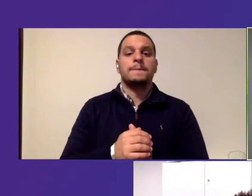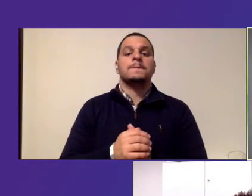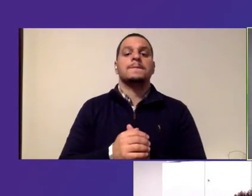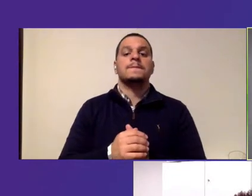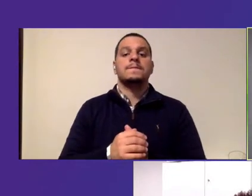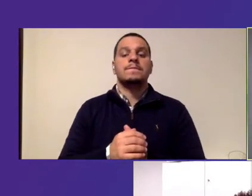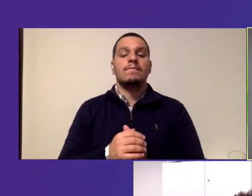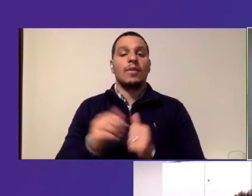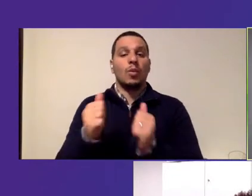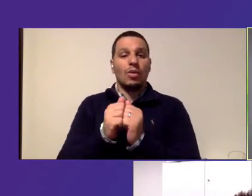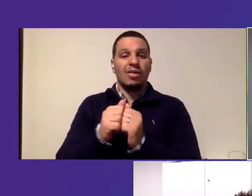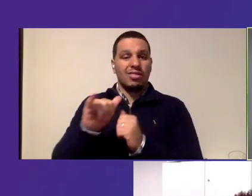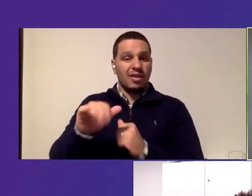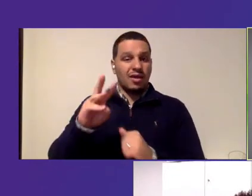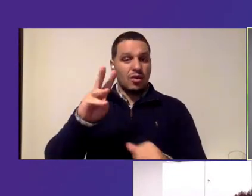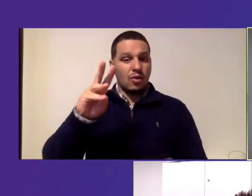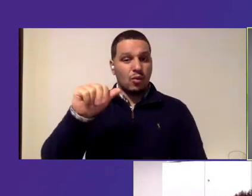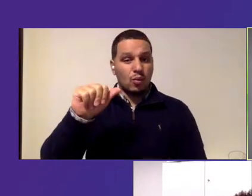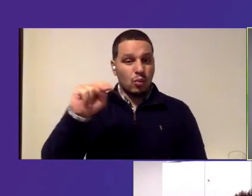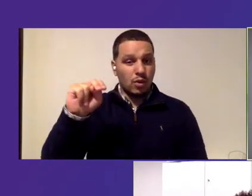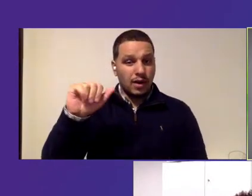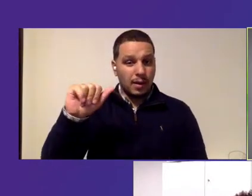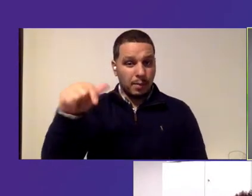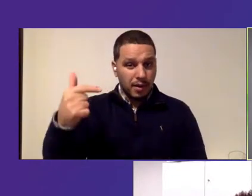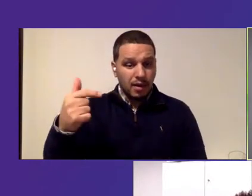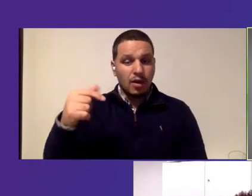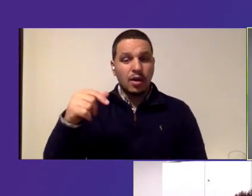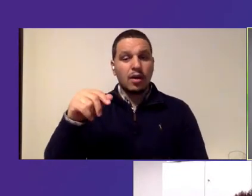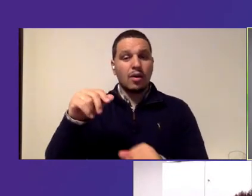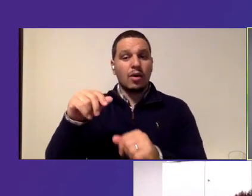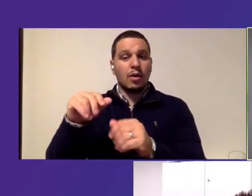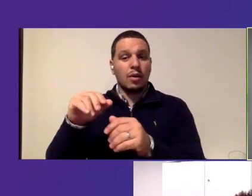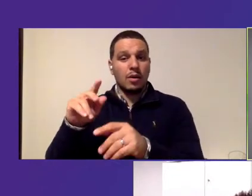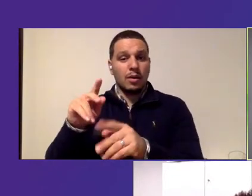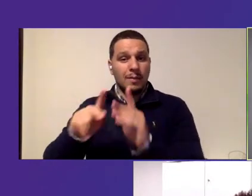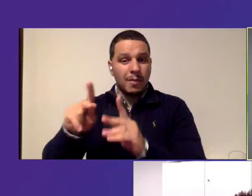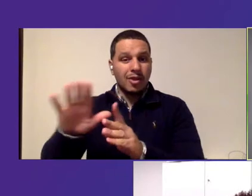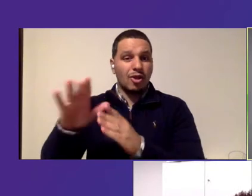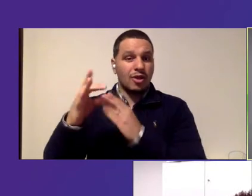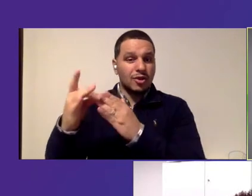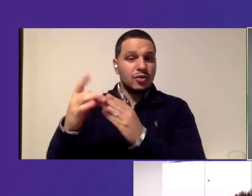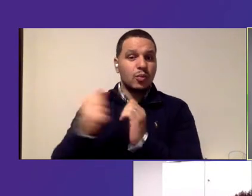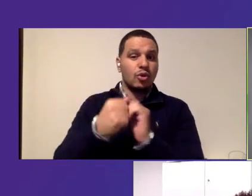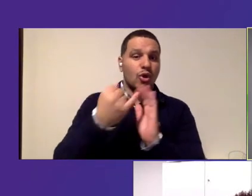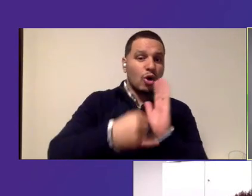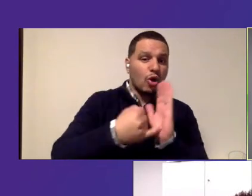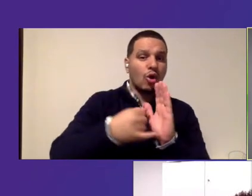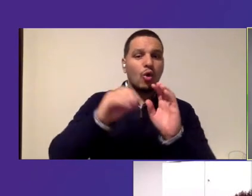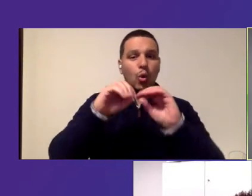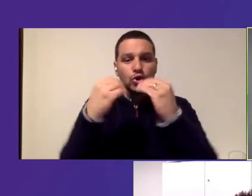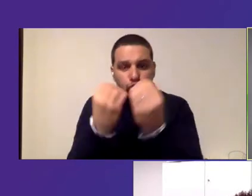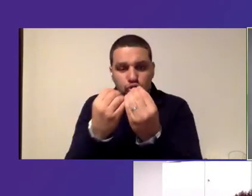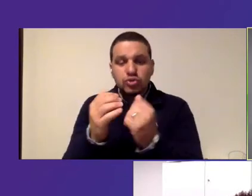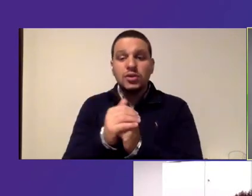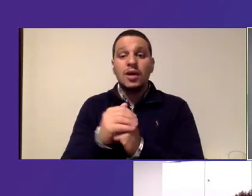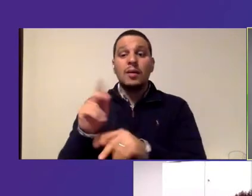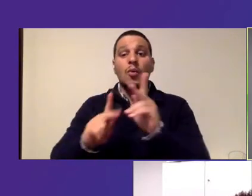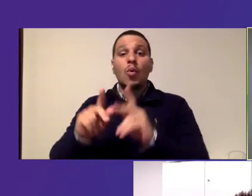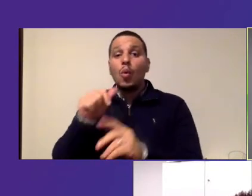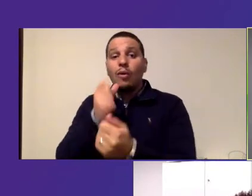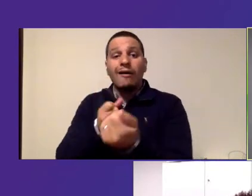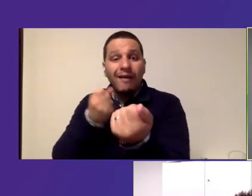with Lenape Hoking leadership and Indigenous artists and arts organizations. And folks that are advocating